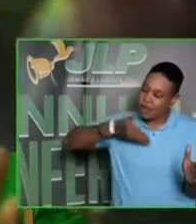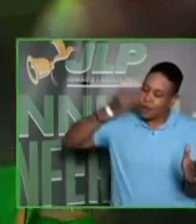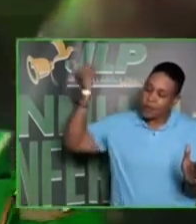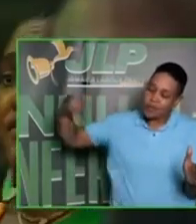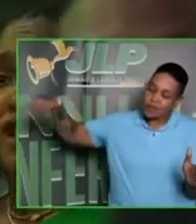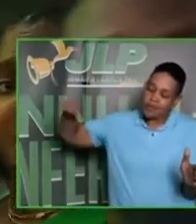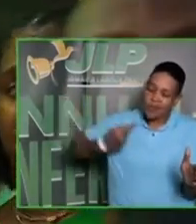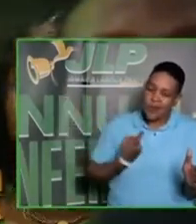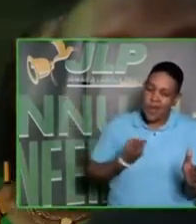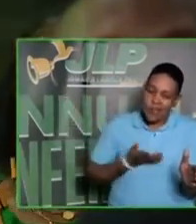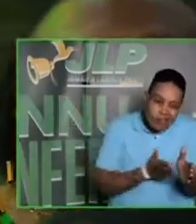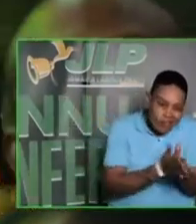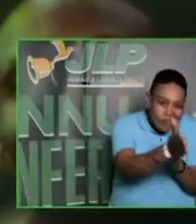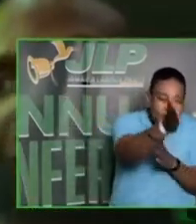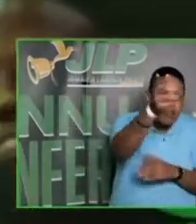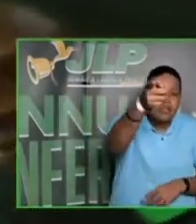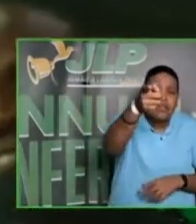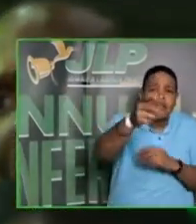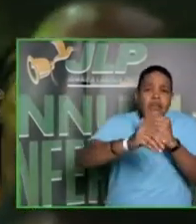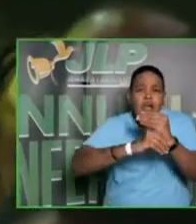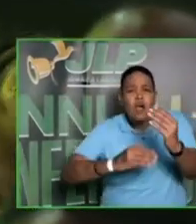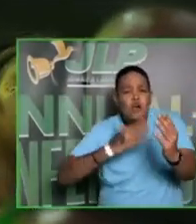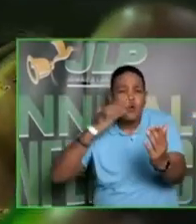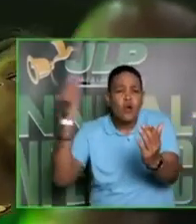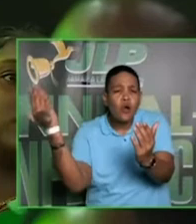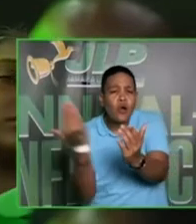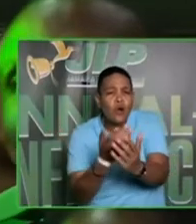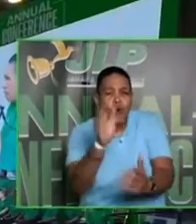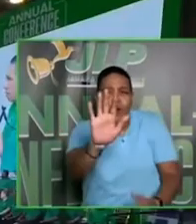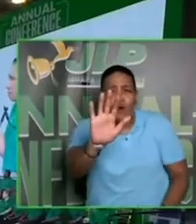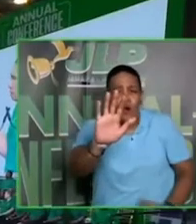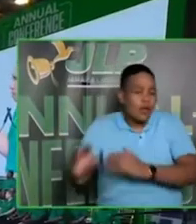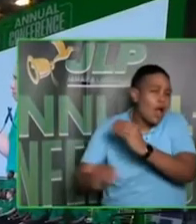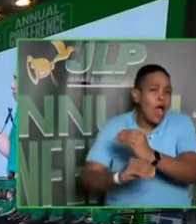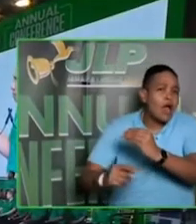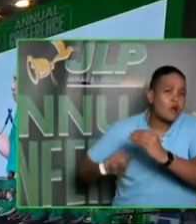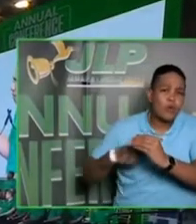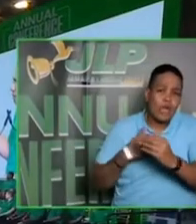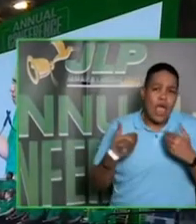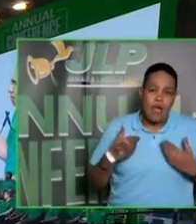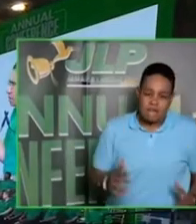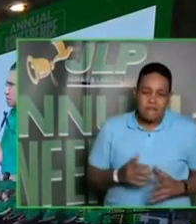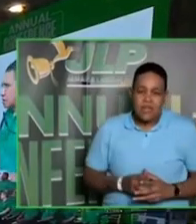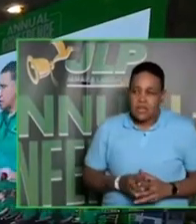dream. Good sailors we are.